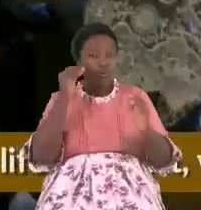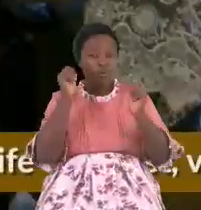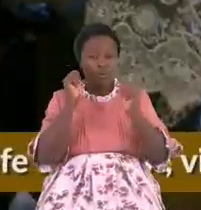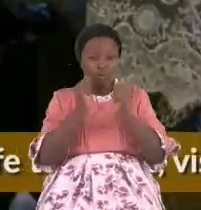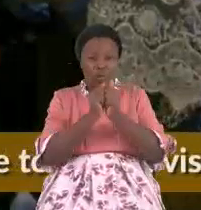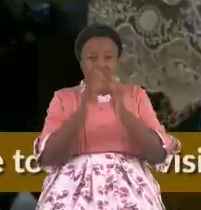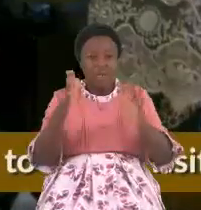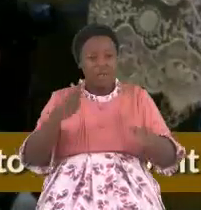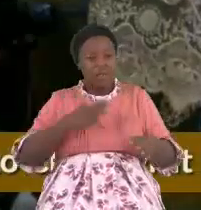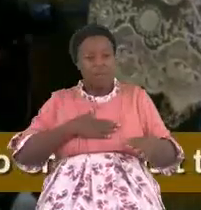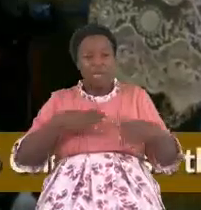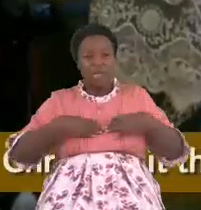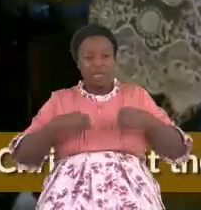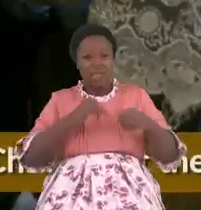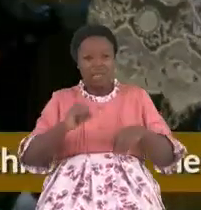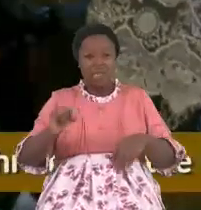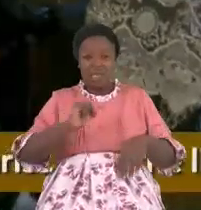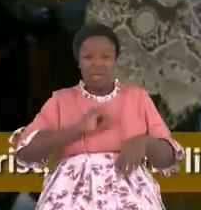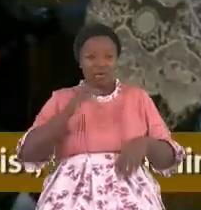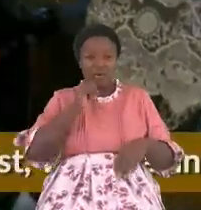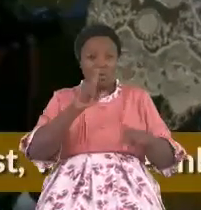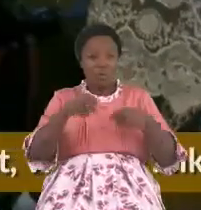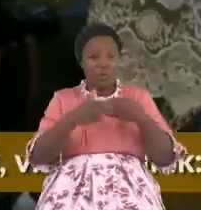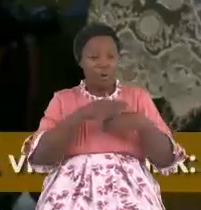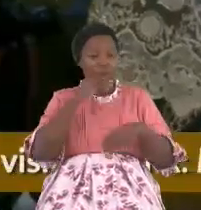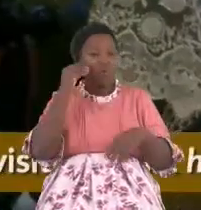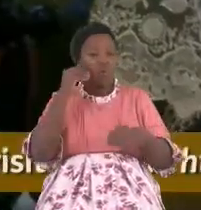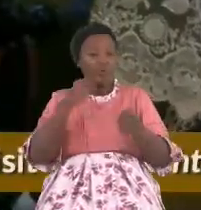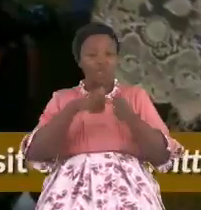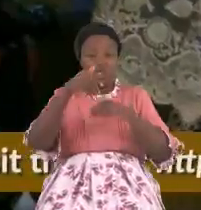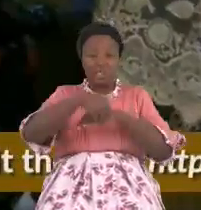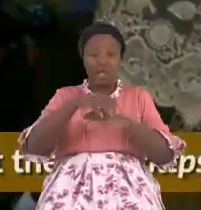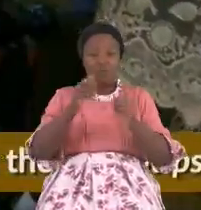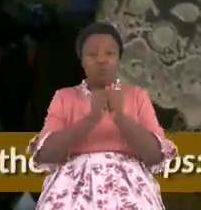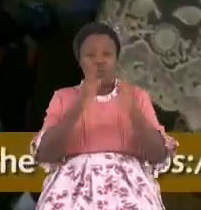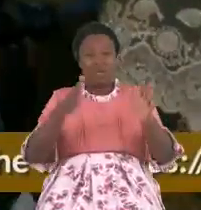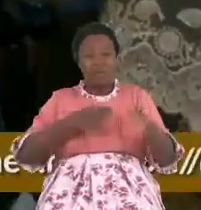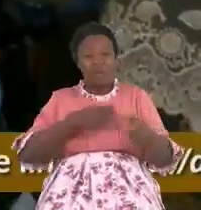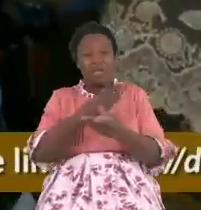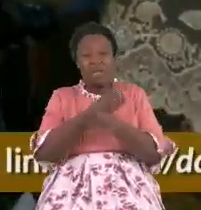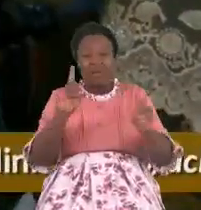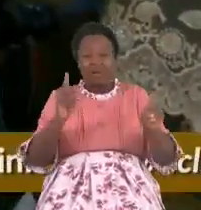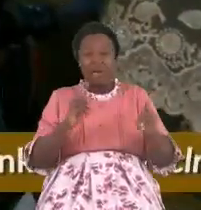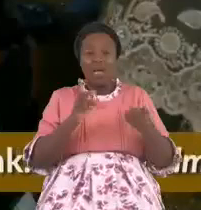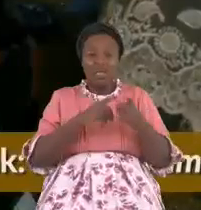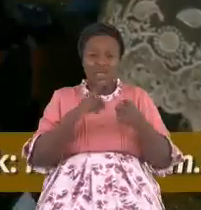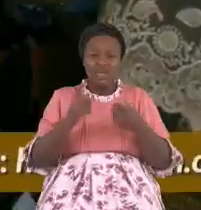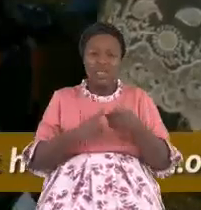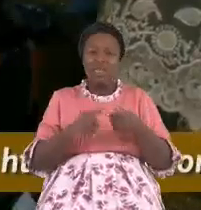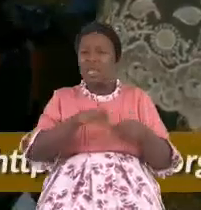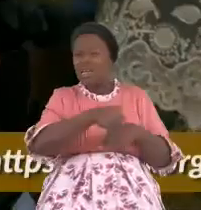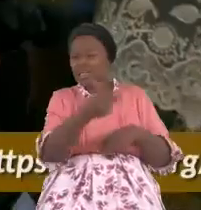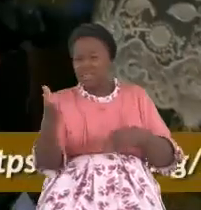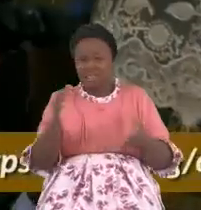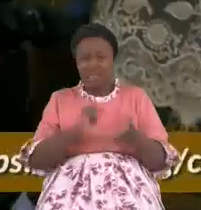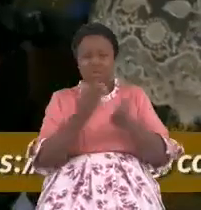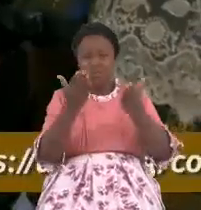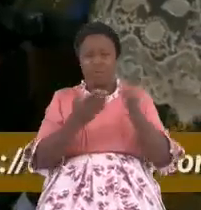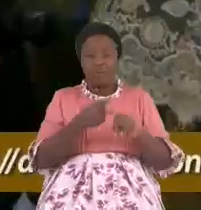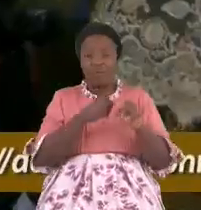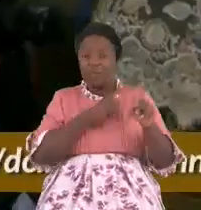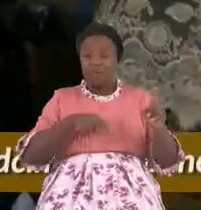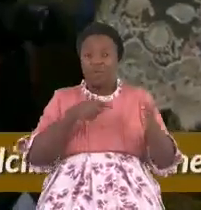without my deliverance and you have brought anyone needing healing deliverance